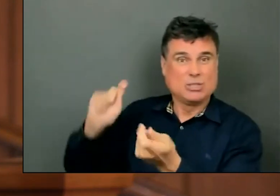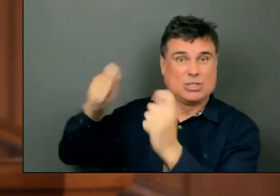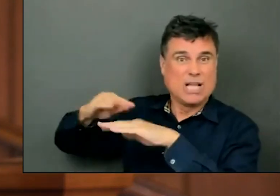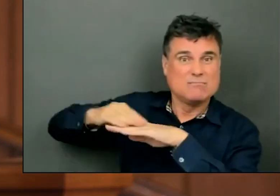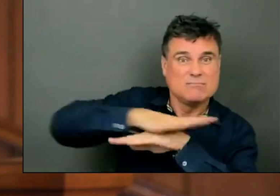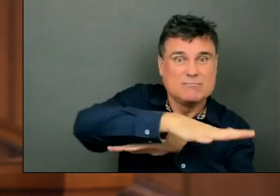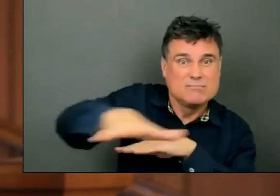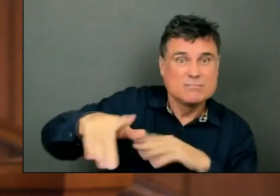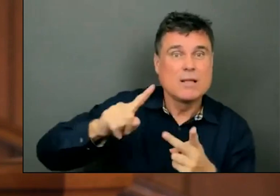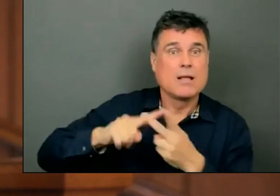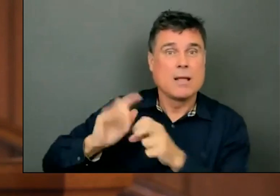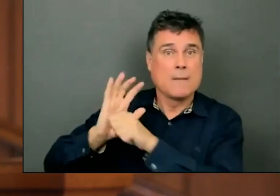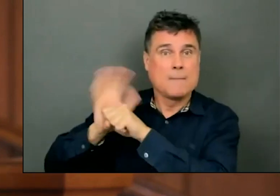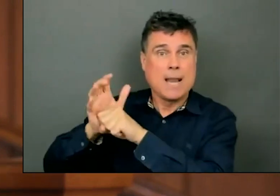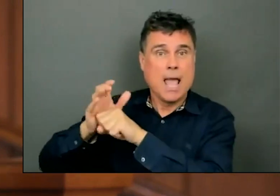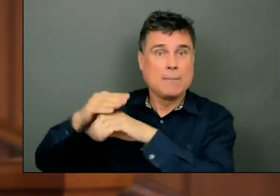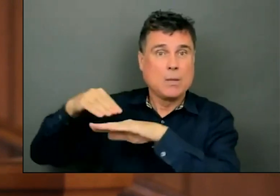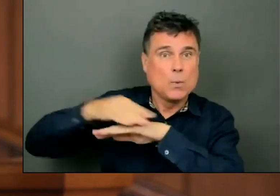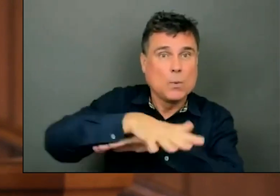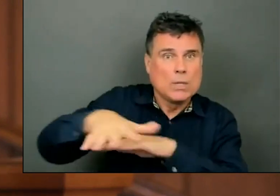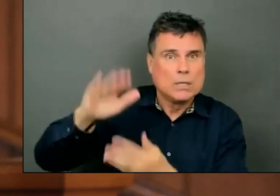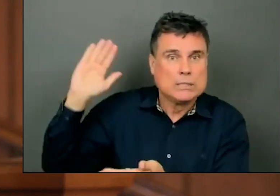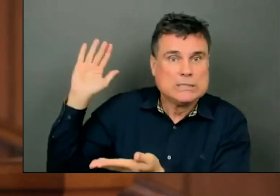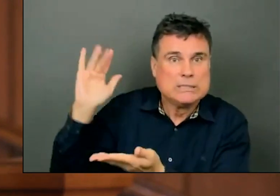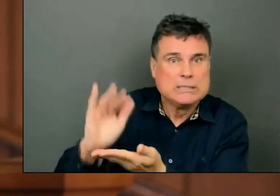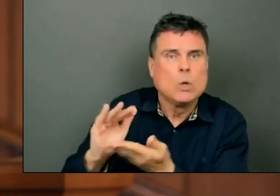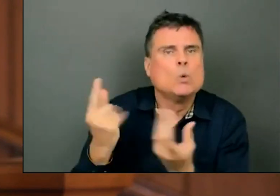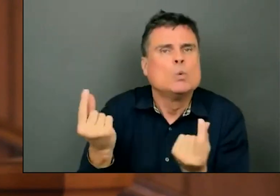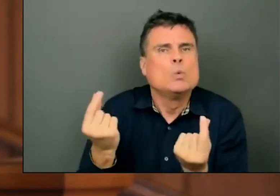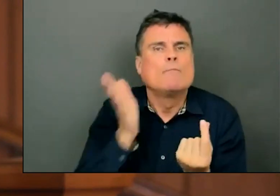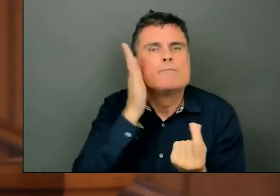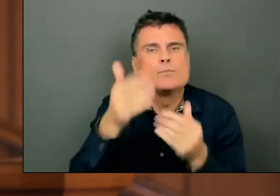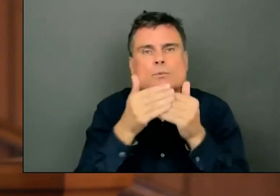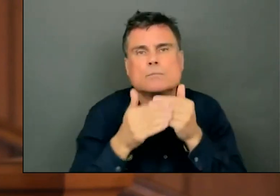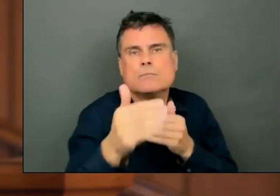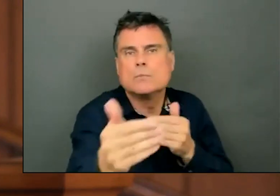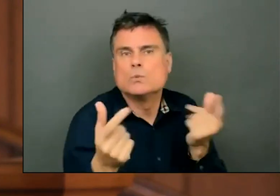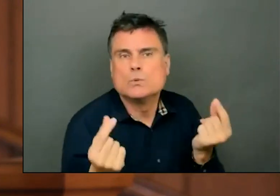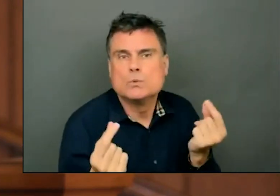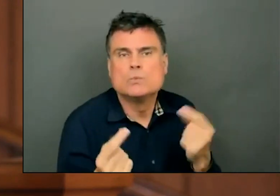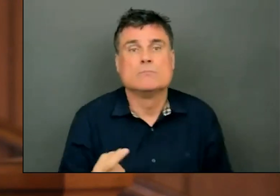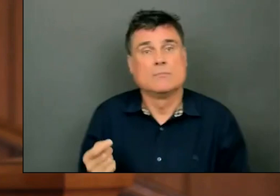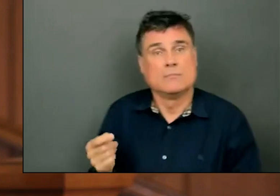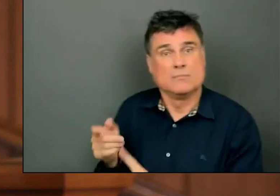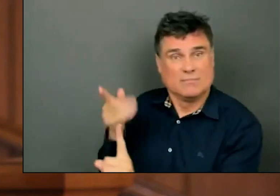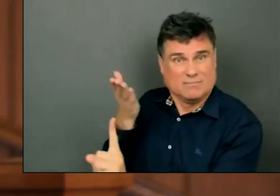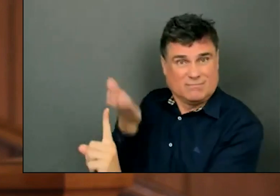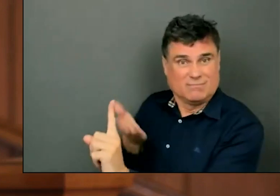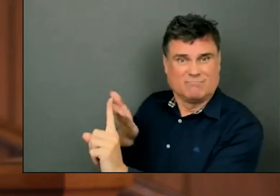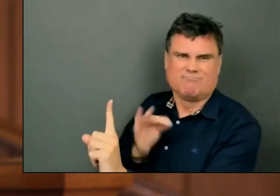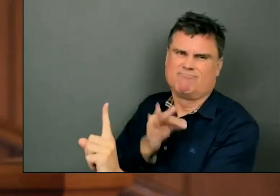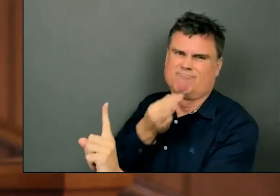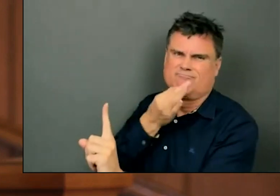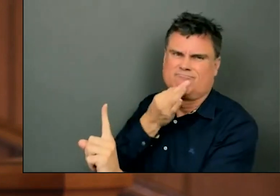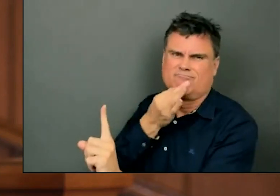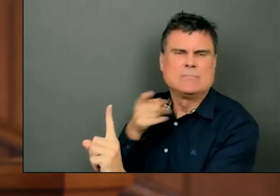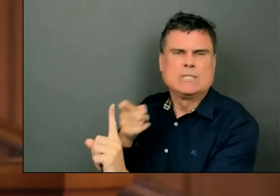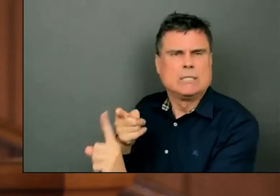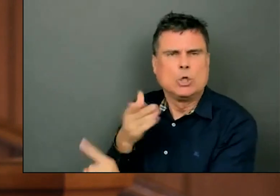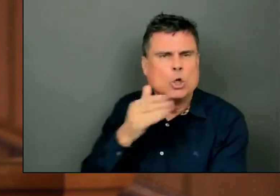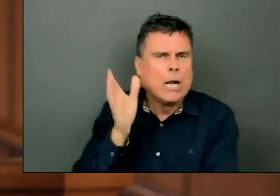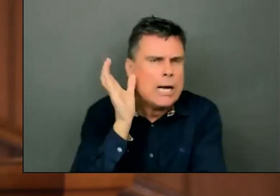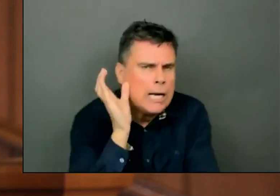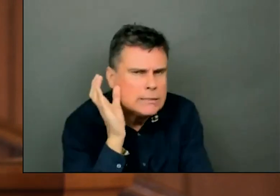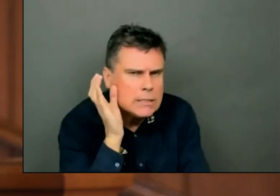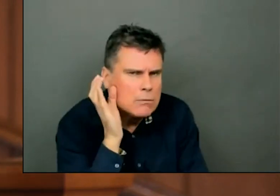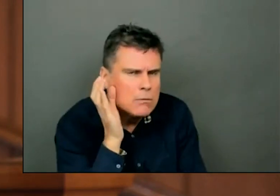my mind, he listens, he synthesizes complex issues, and he's able to communicate those back in a way that the public can understand. So